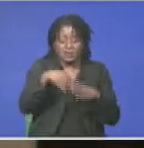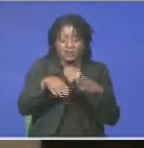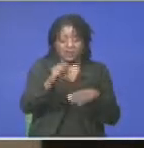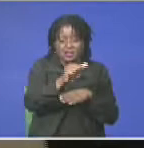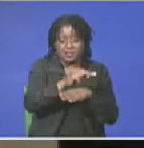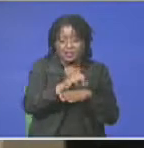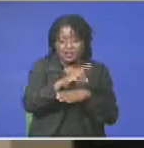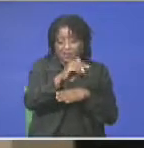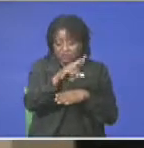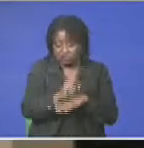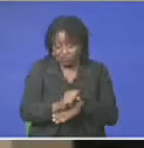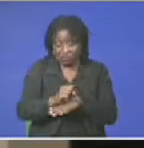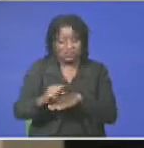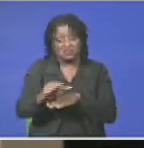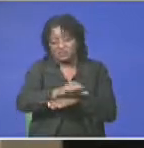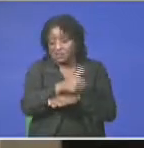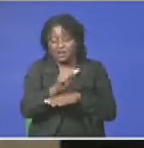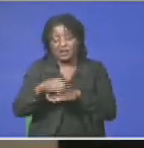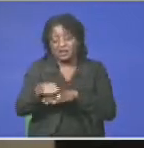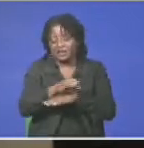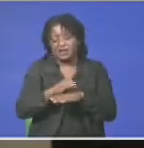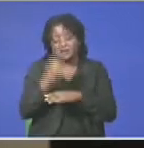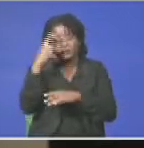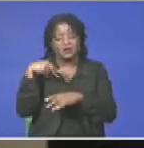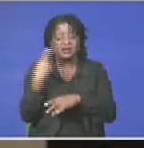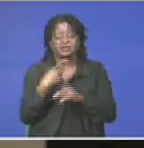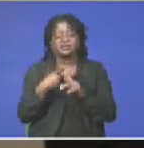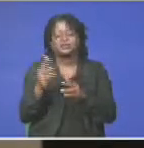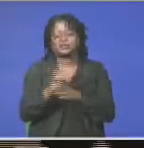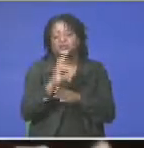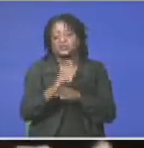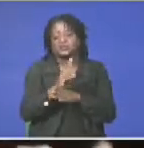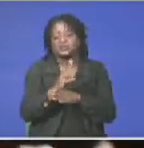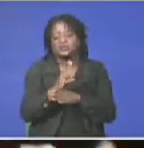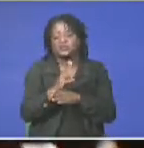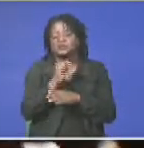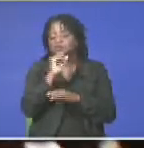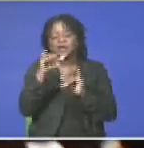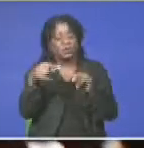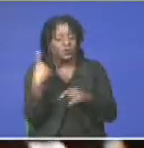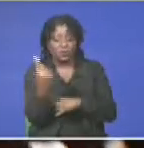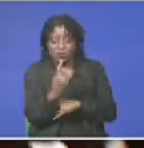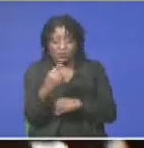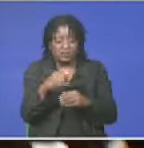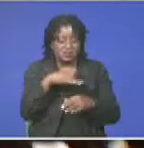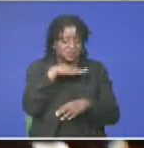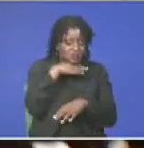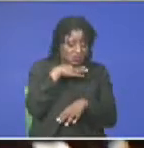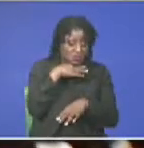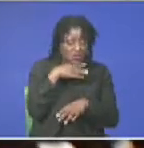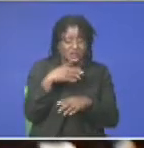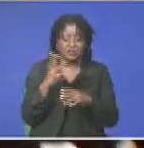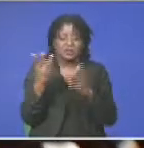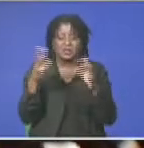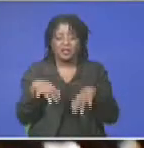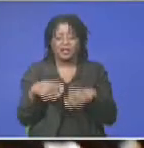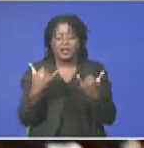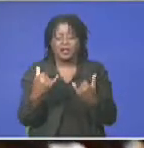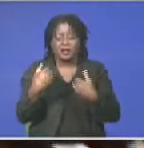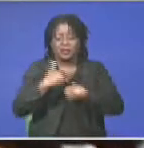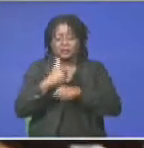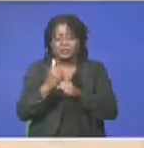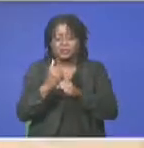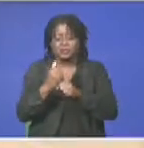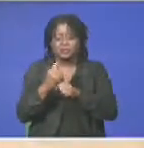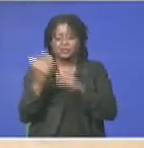Long Island and Grand Bahama and all over for us to utilize not just the soil, because the truth now is we can produce shade houses and